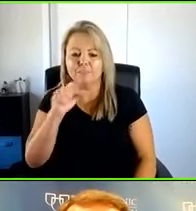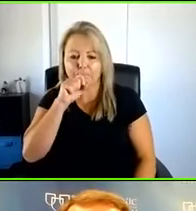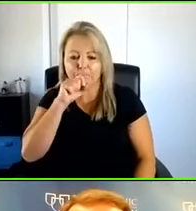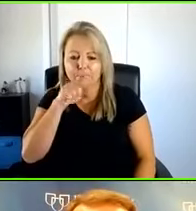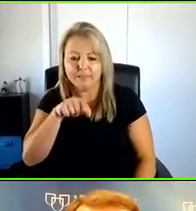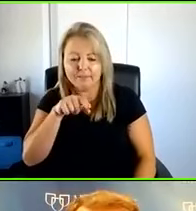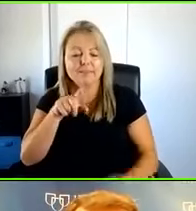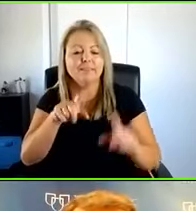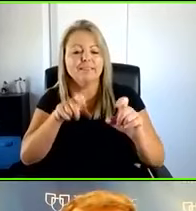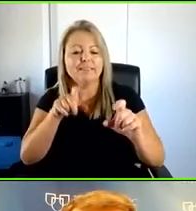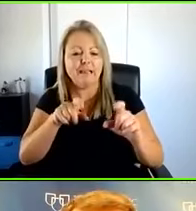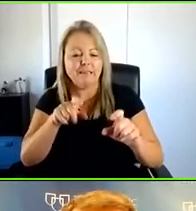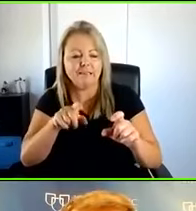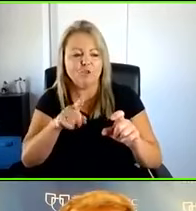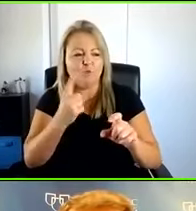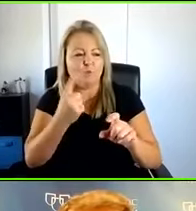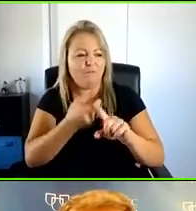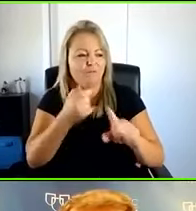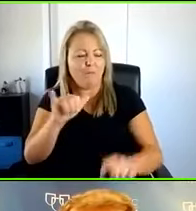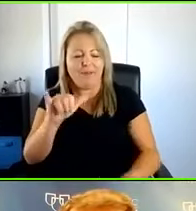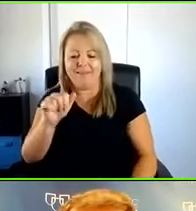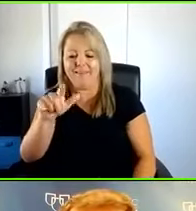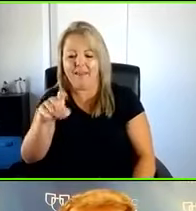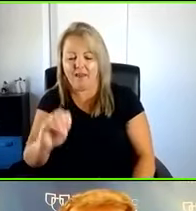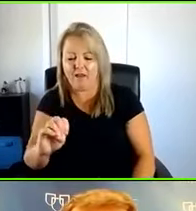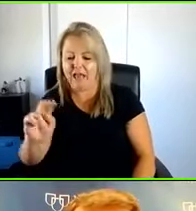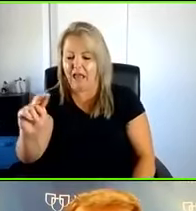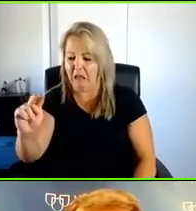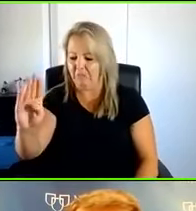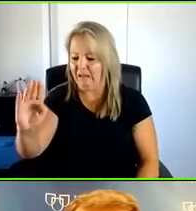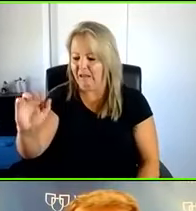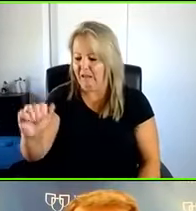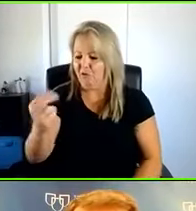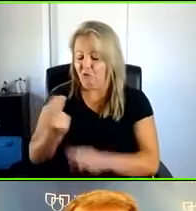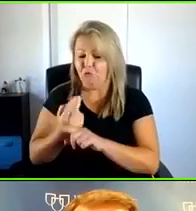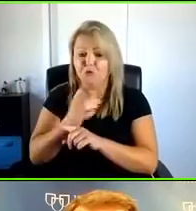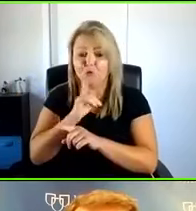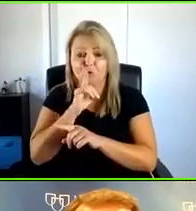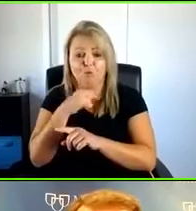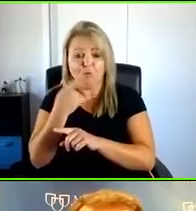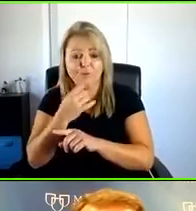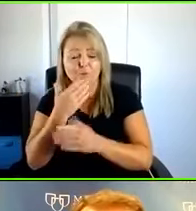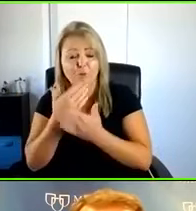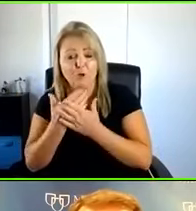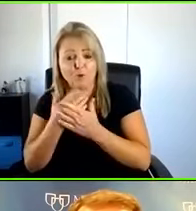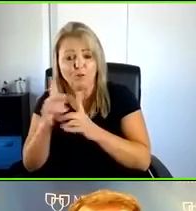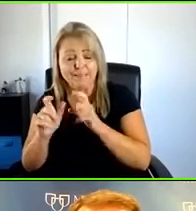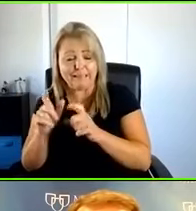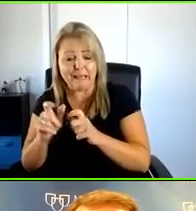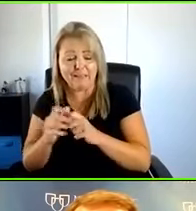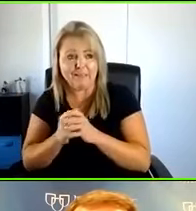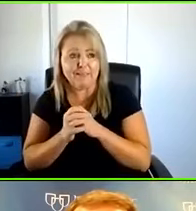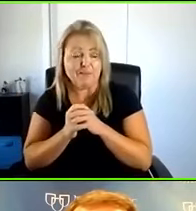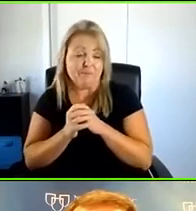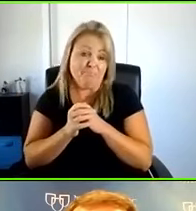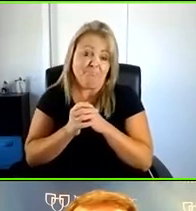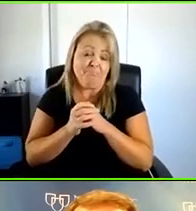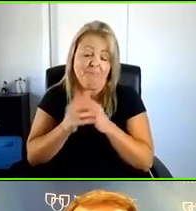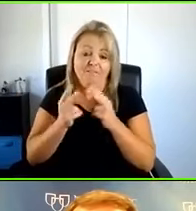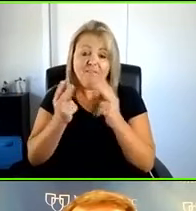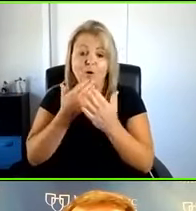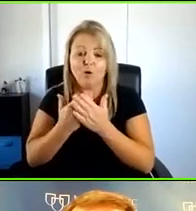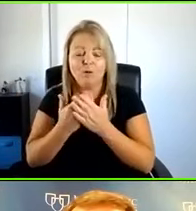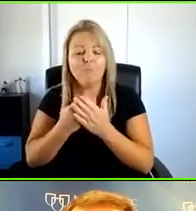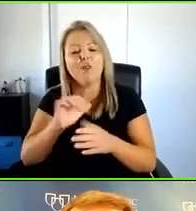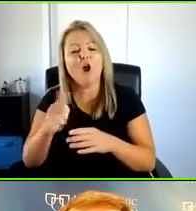news a lot lately, the one from Yale that the NBA has been using, and that looks like a pretty good test, a very good test. But there's been a lot of